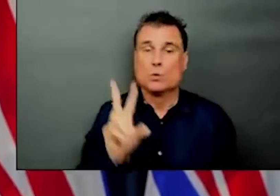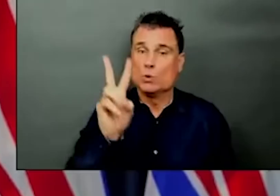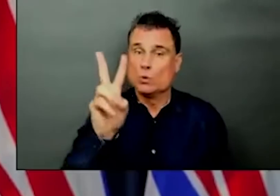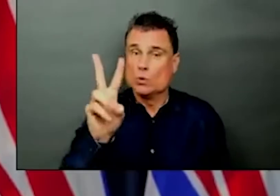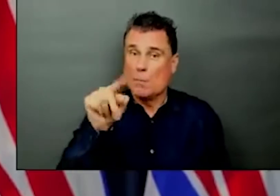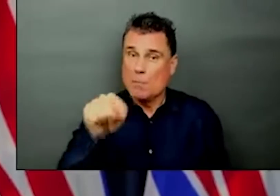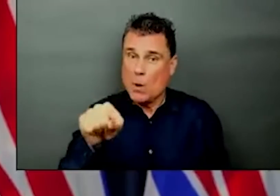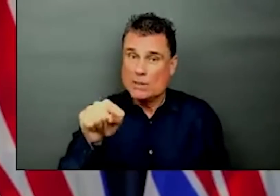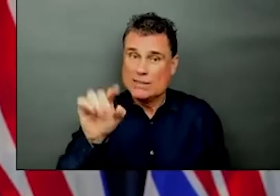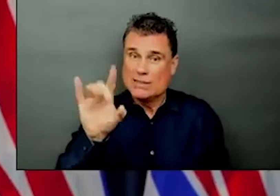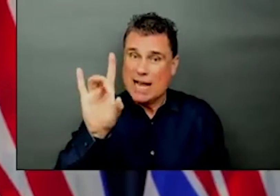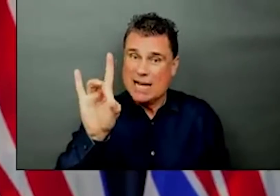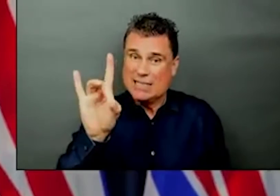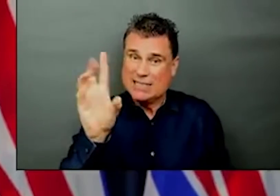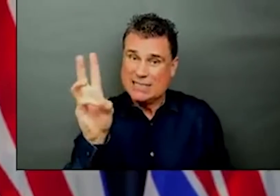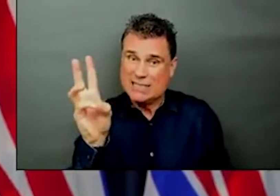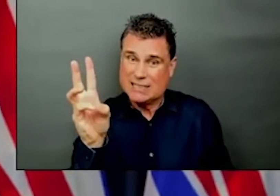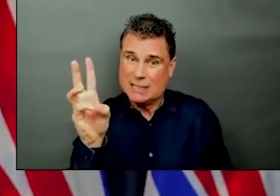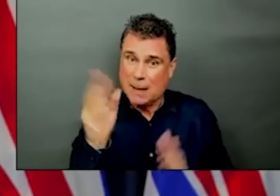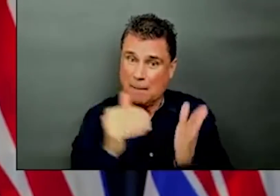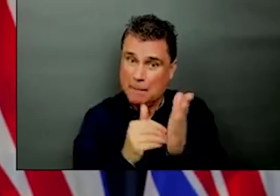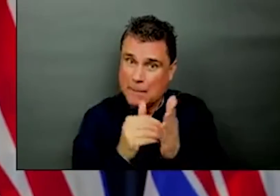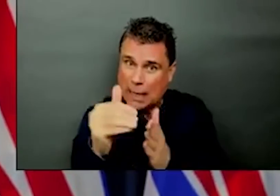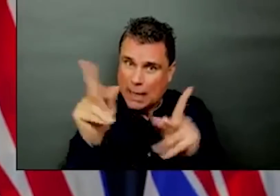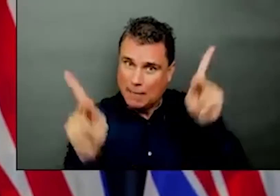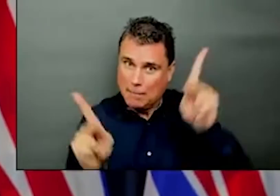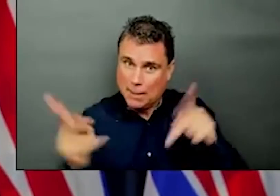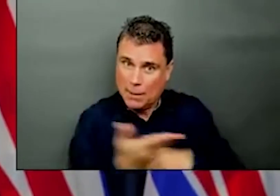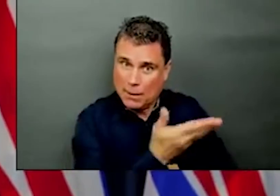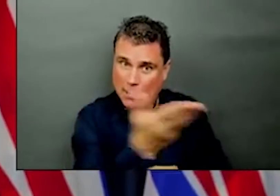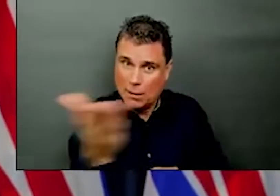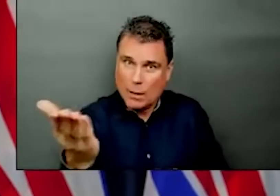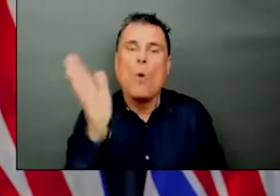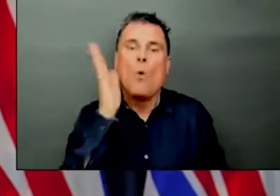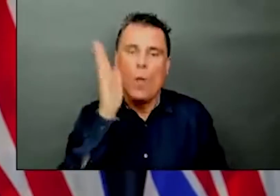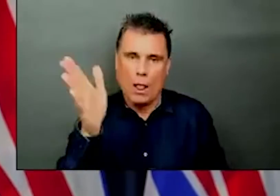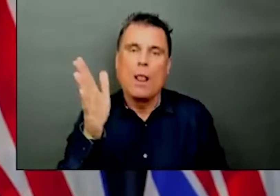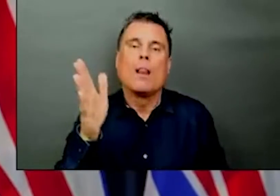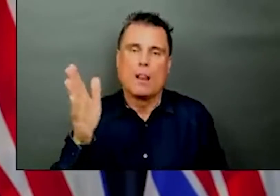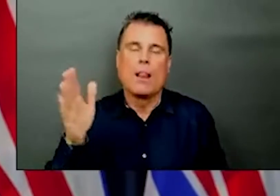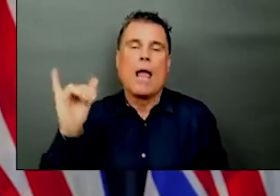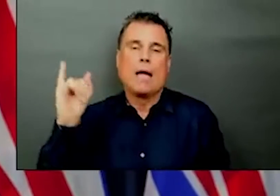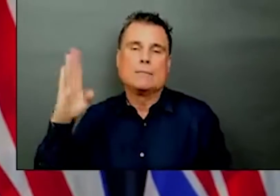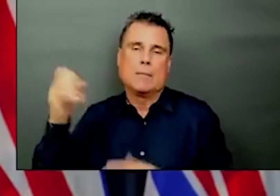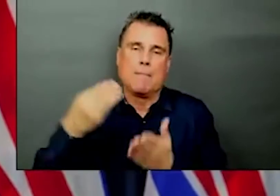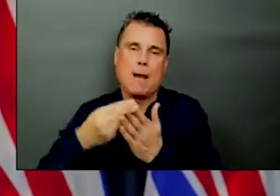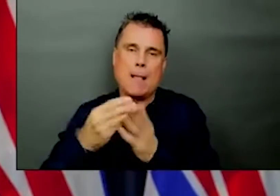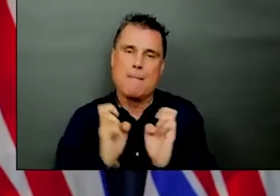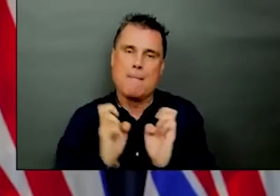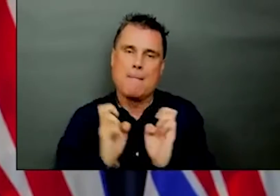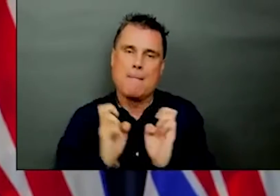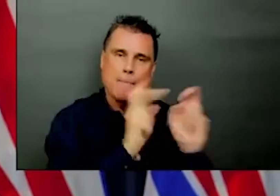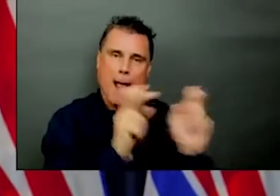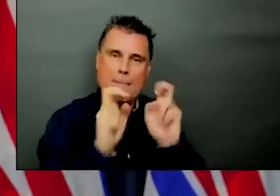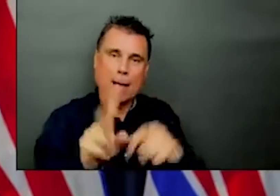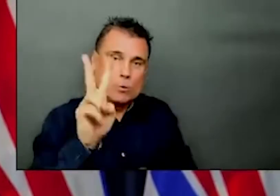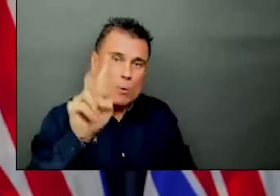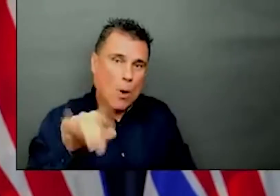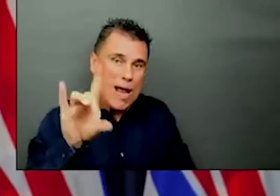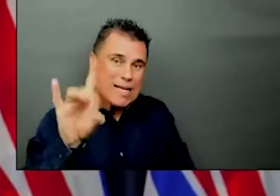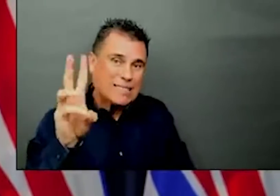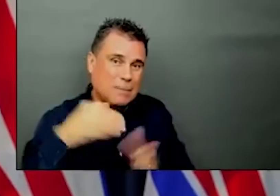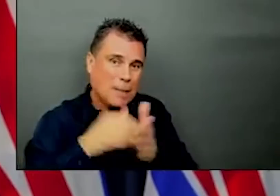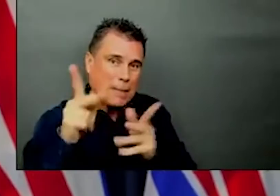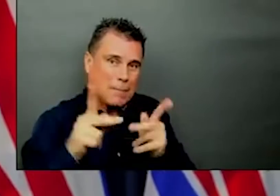the length of time that each of those policyholders was insured during the period that we're talking about. And so they can calculate very,